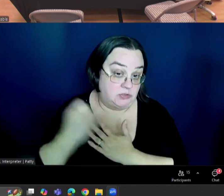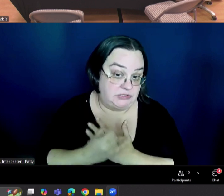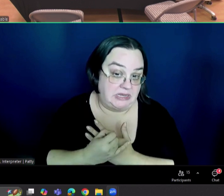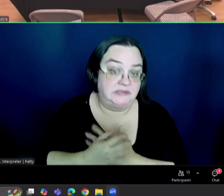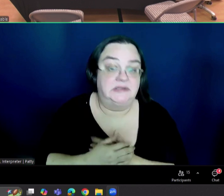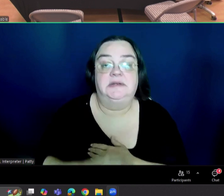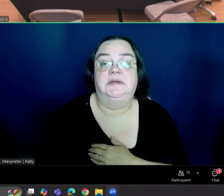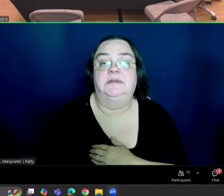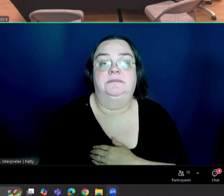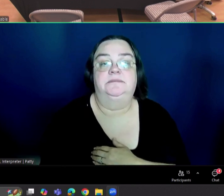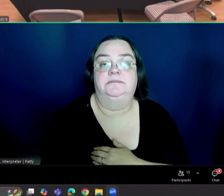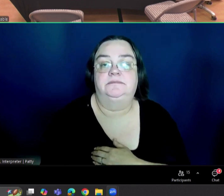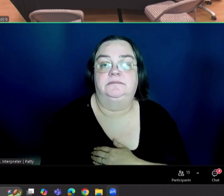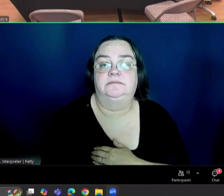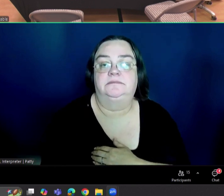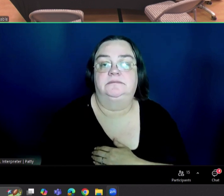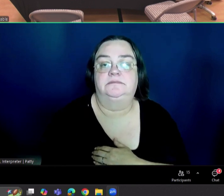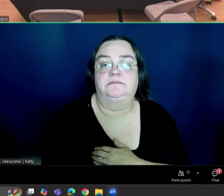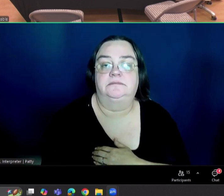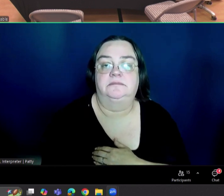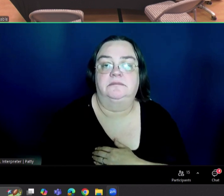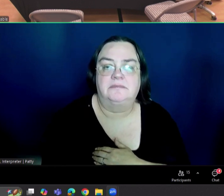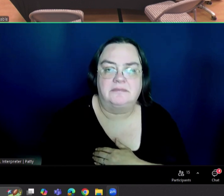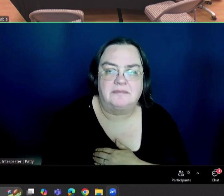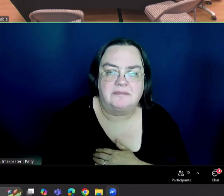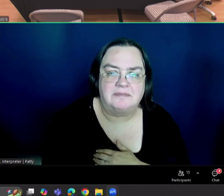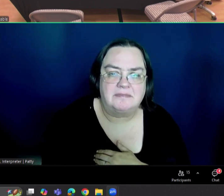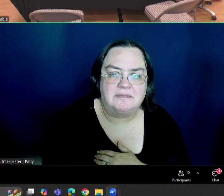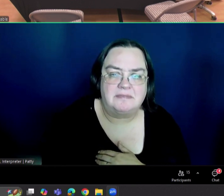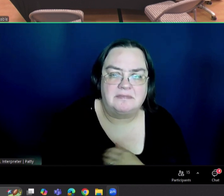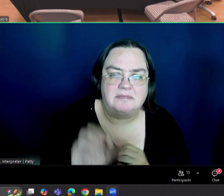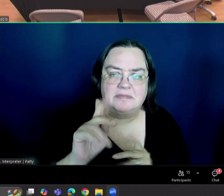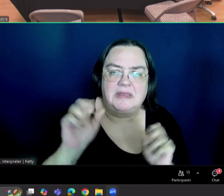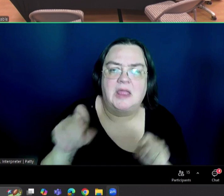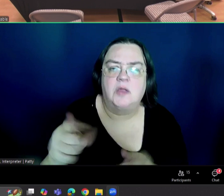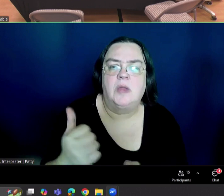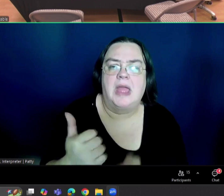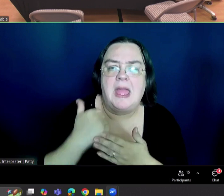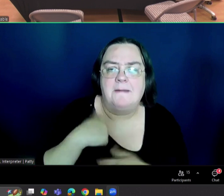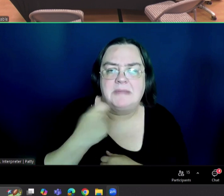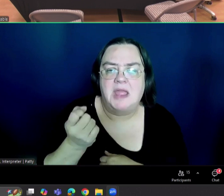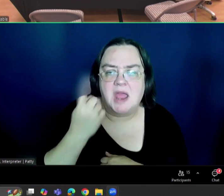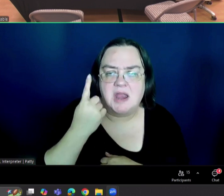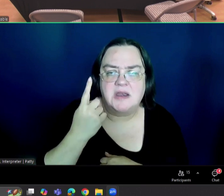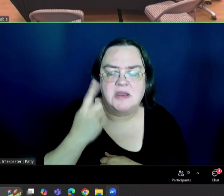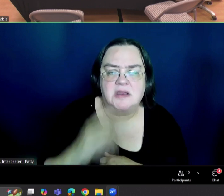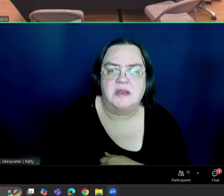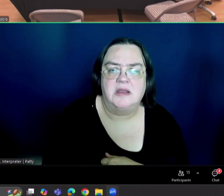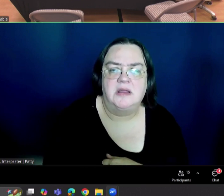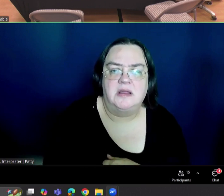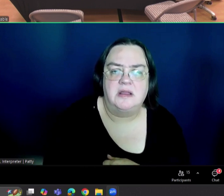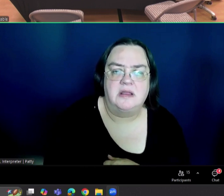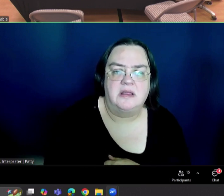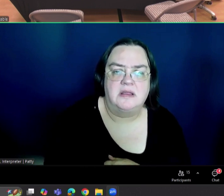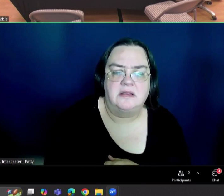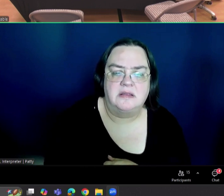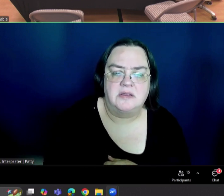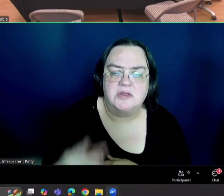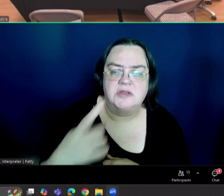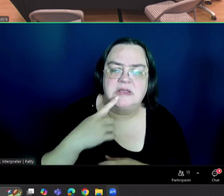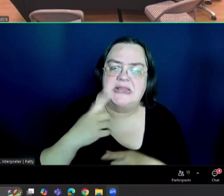Mr. Raymond, can you help me understand for the specialized engineering